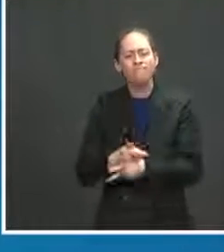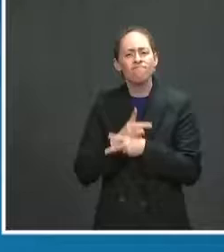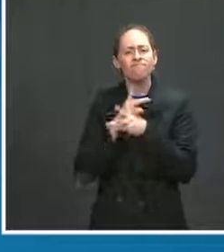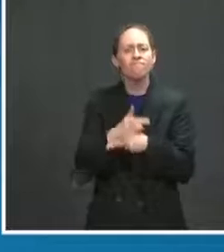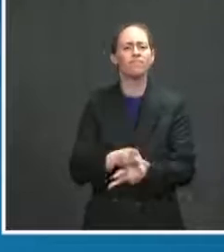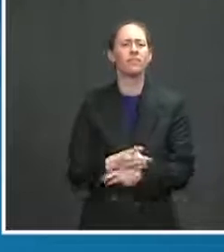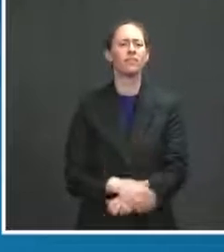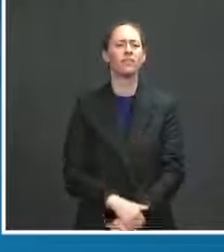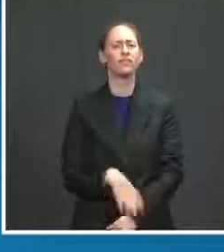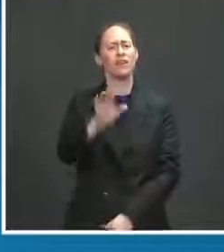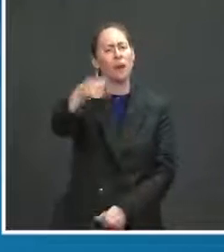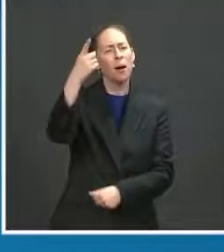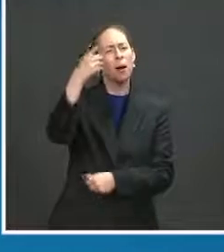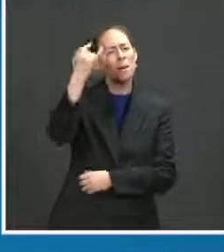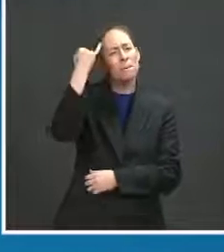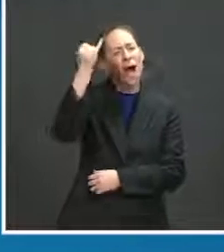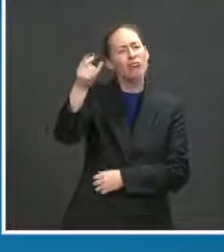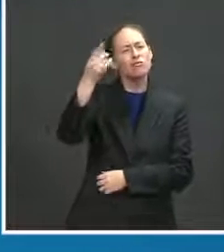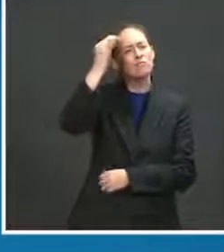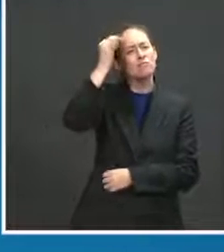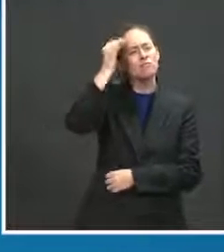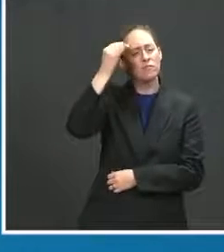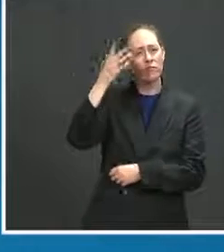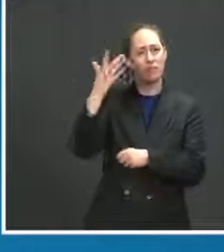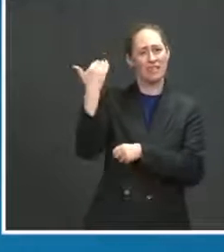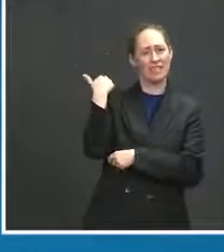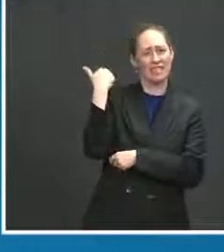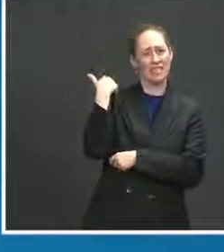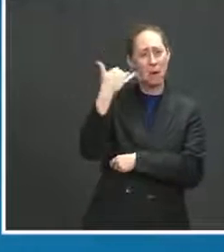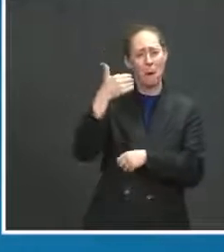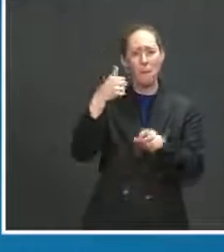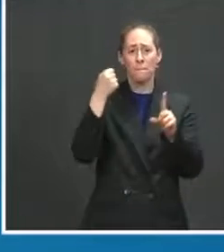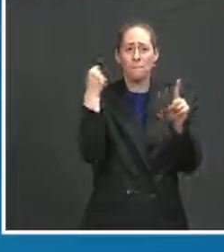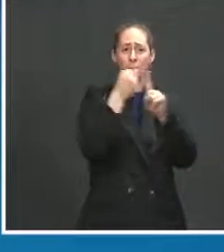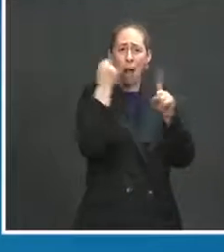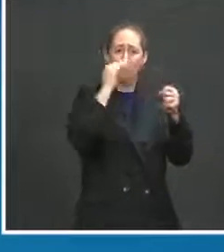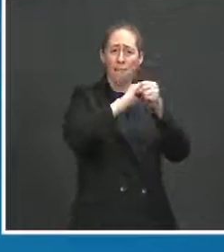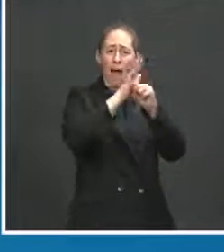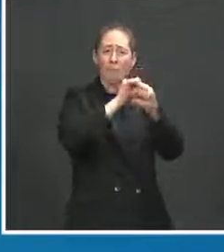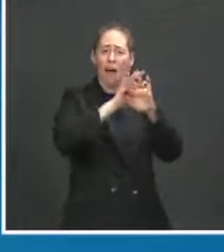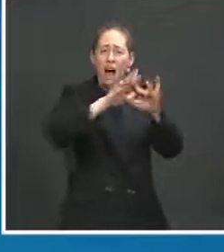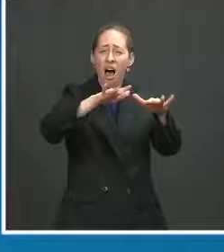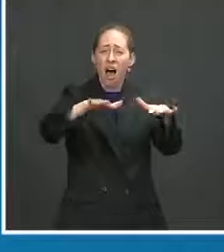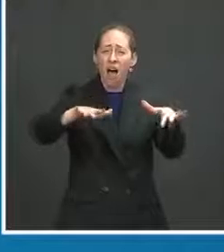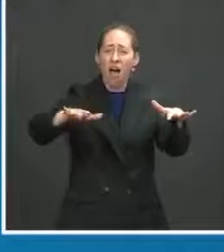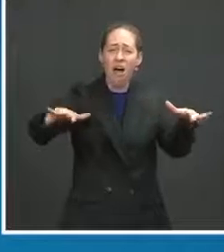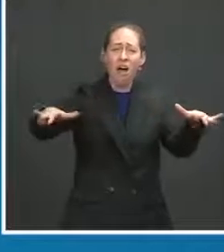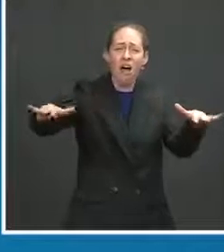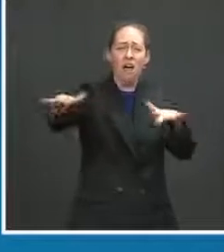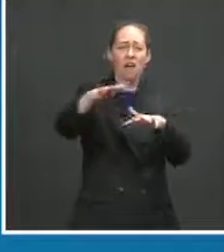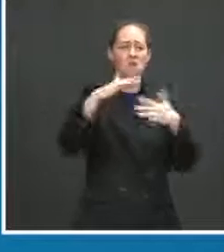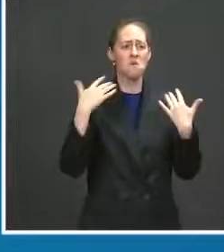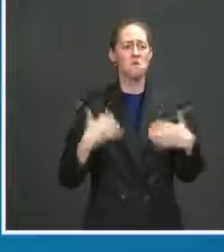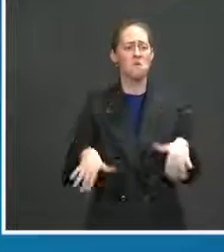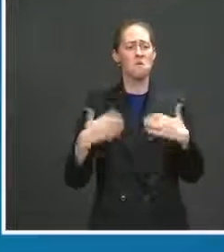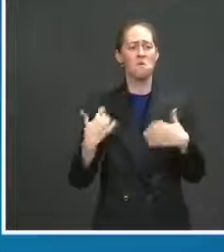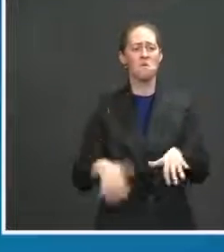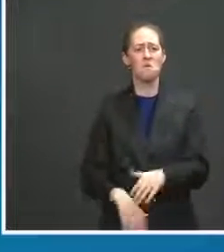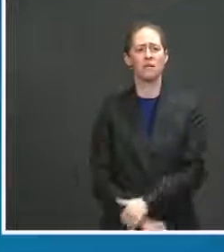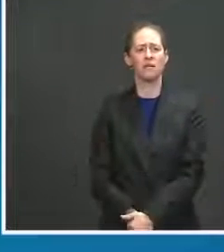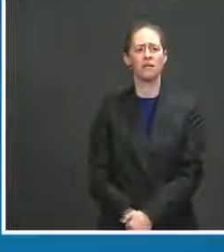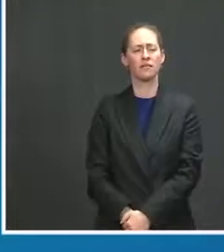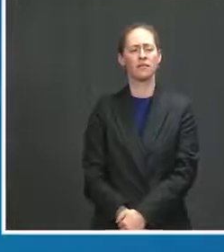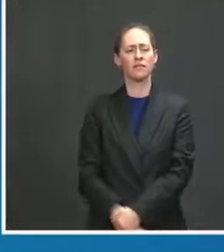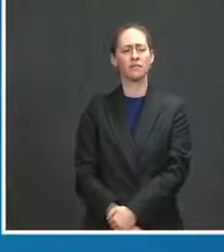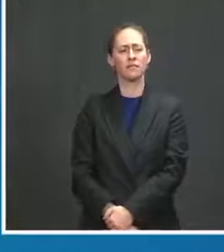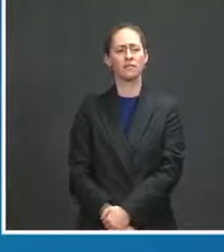months. A gang of hackers can disrupt the fuel supply of a whole seaboard.